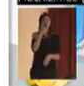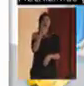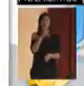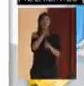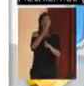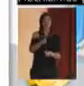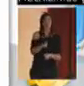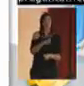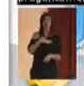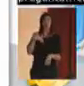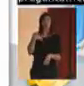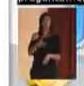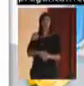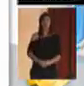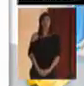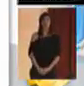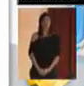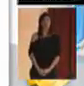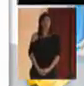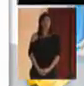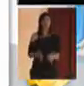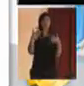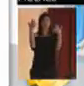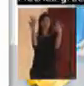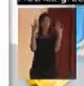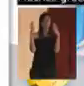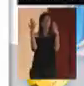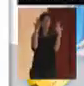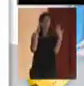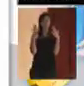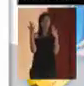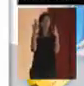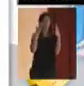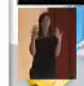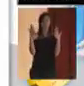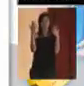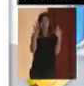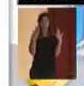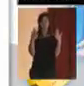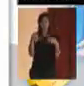attention. If you have any questions, I'll be happy to answer. Thank you very much, Antonio.